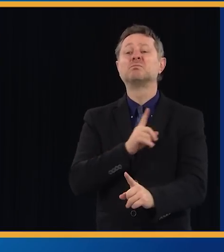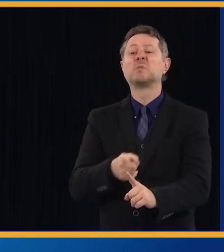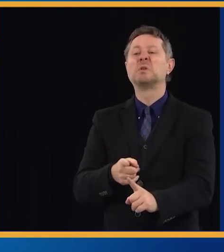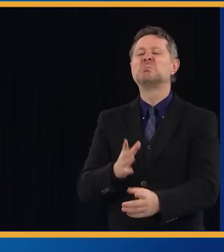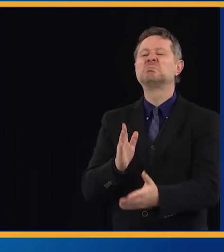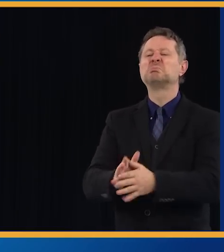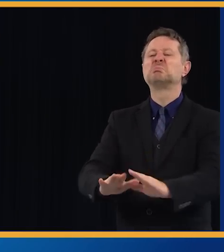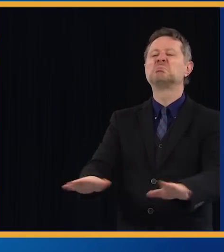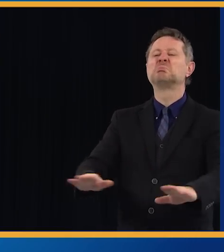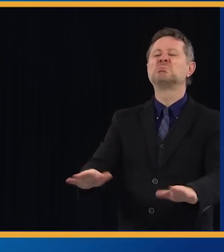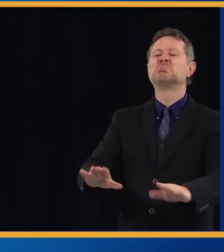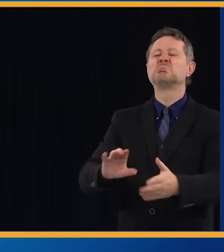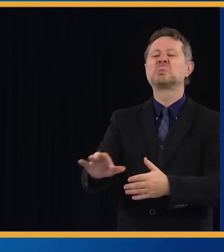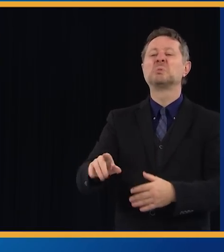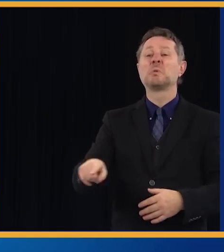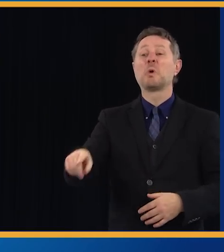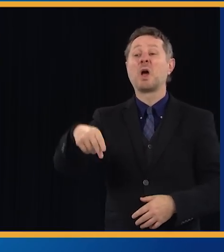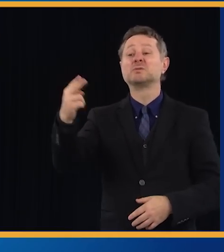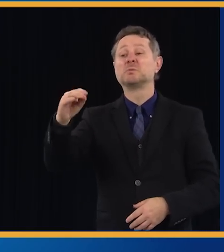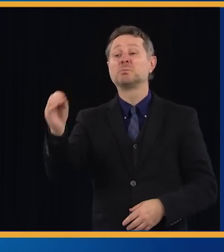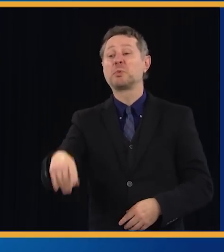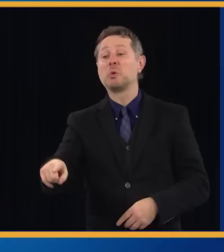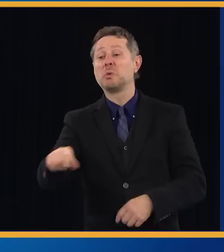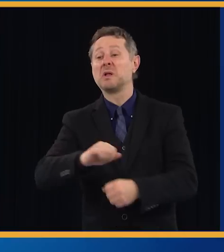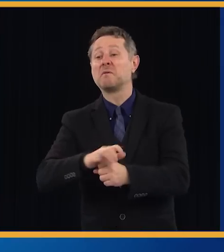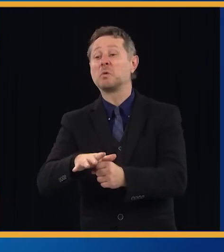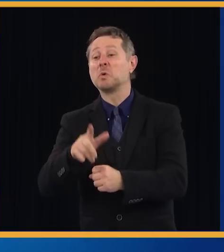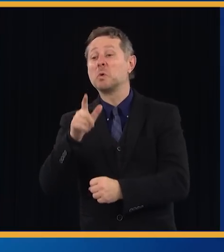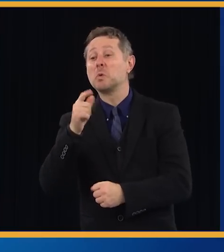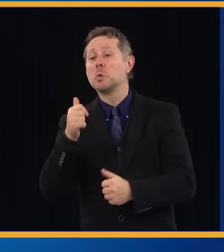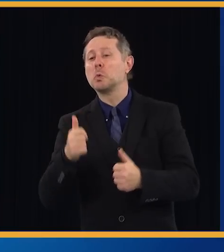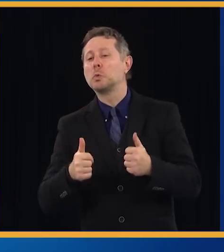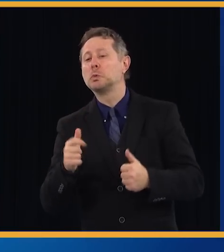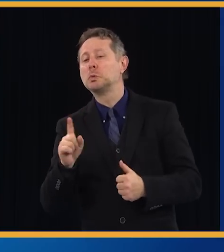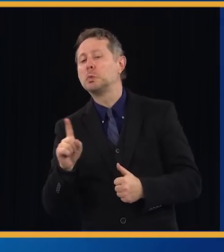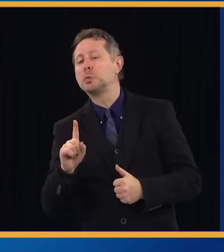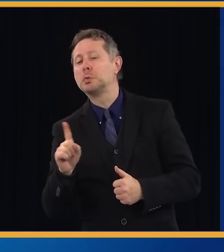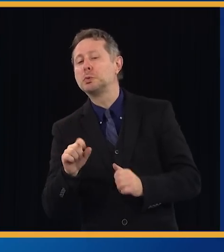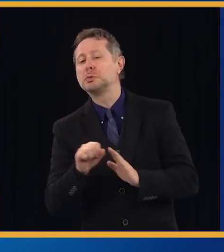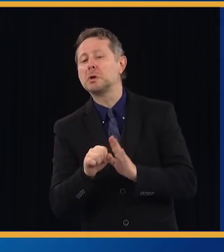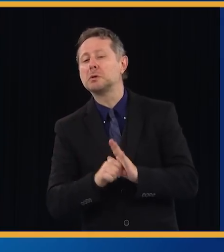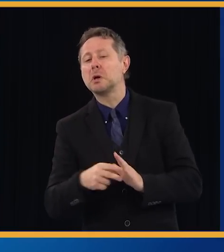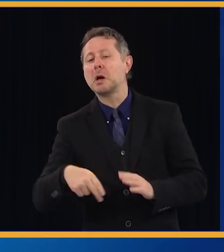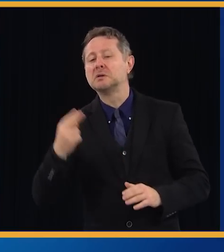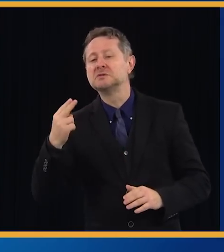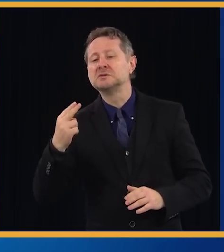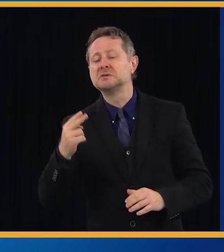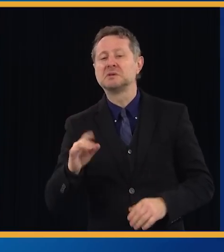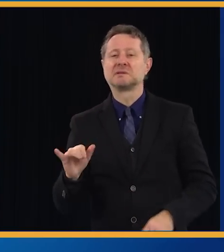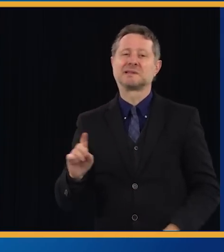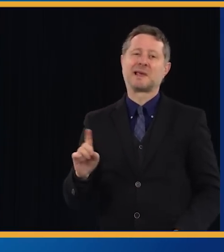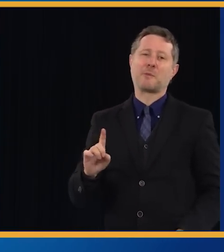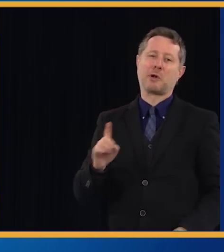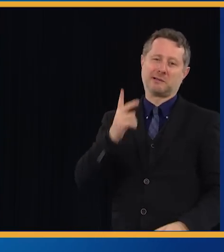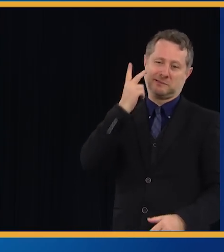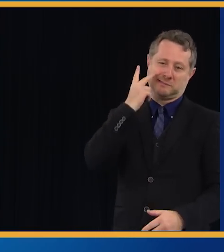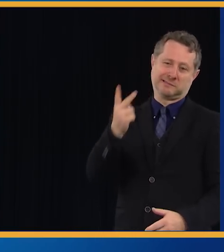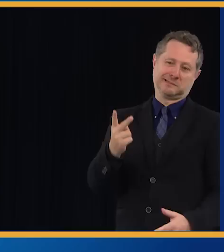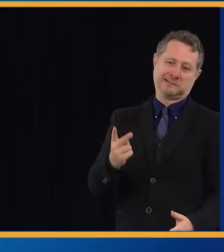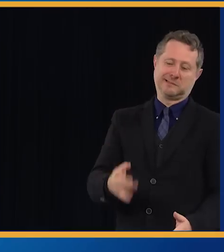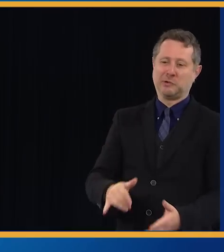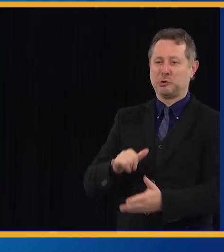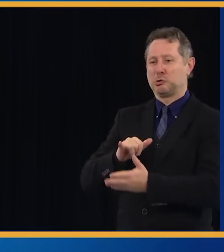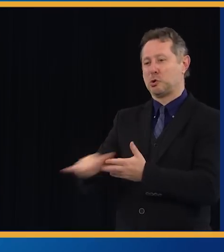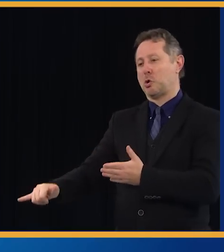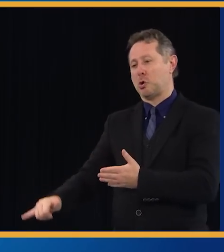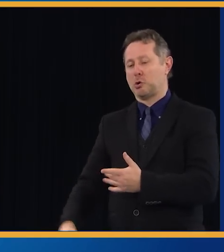coronavirus problems, they tend to be Democratic states. New York, California, Michigan,